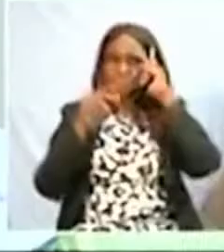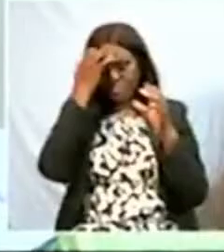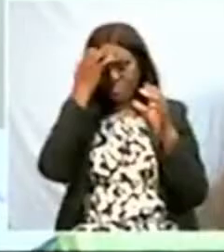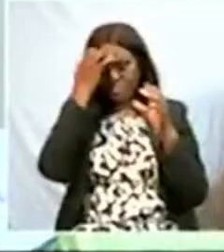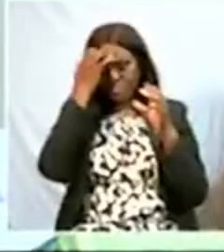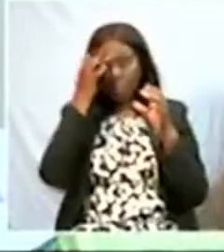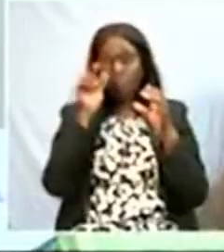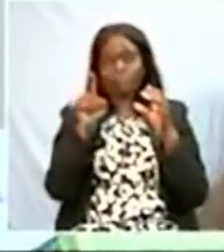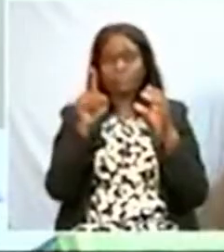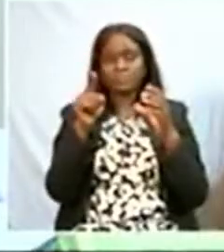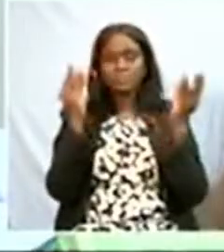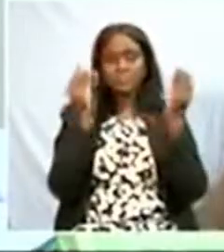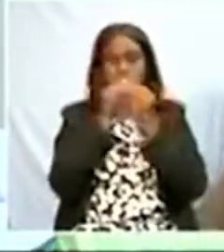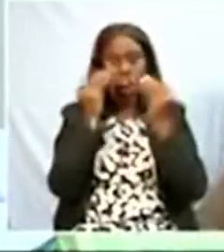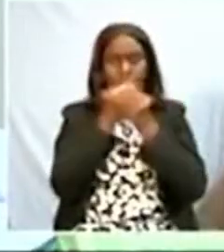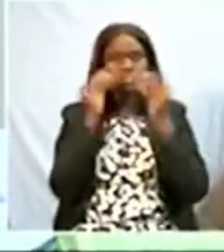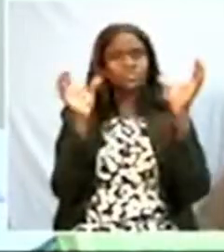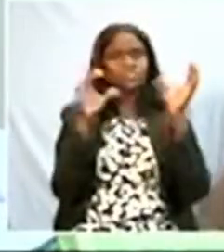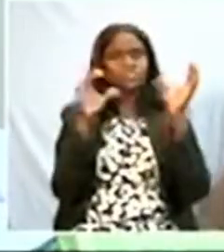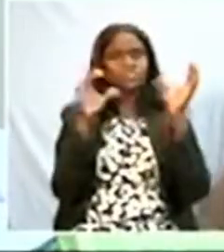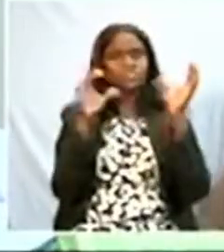of the model councils,